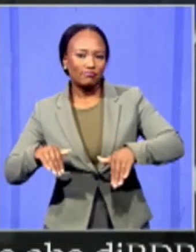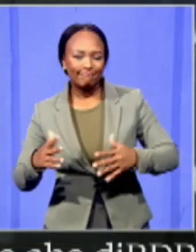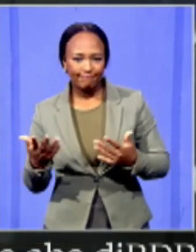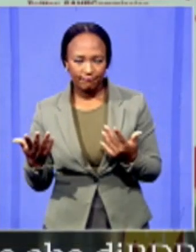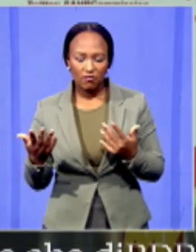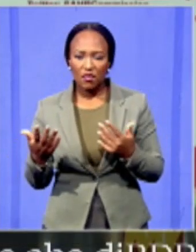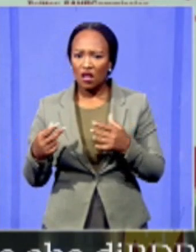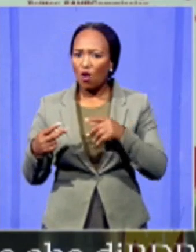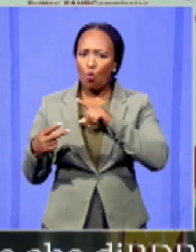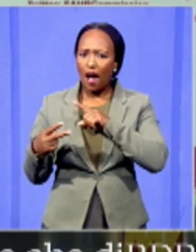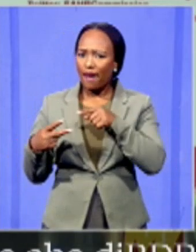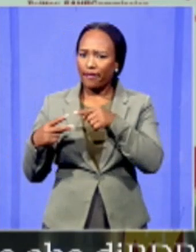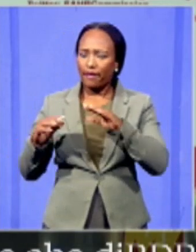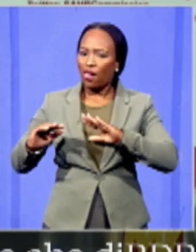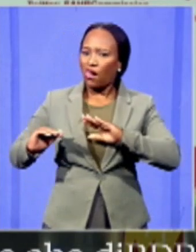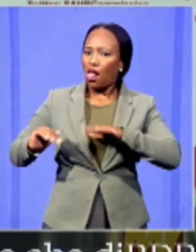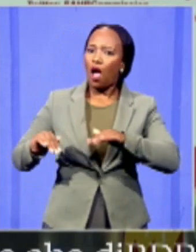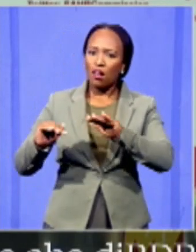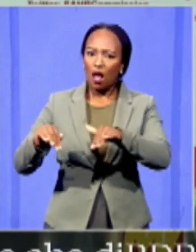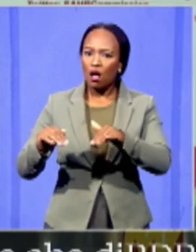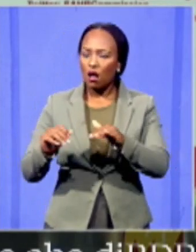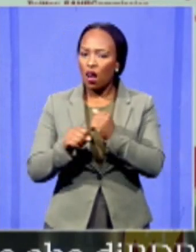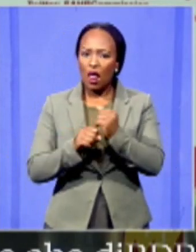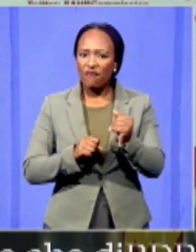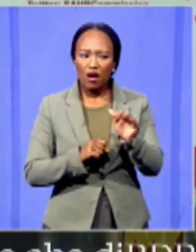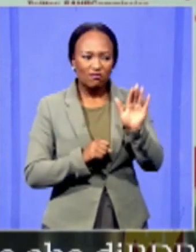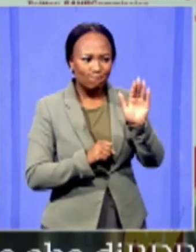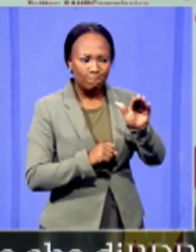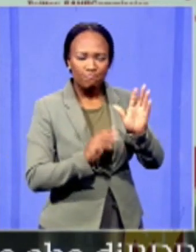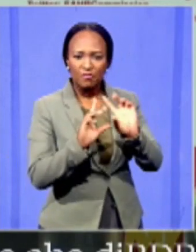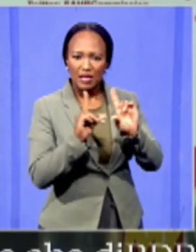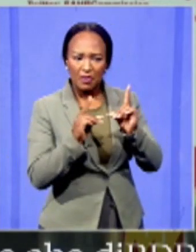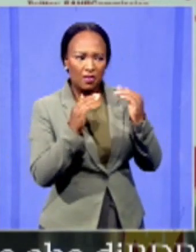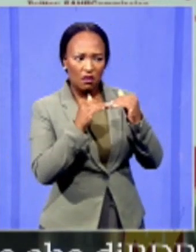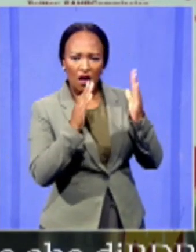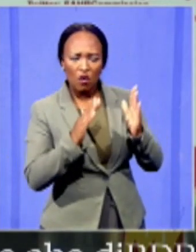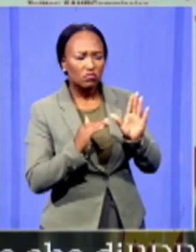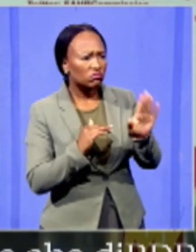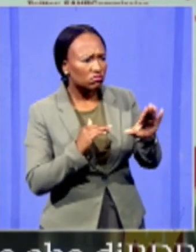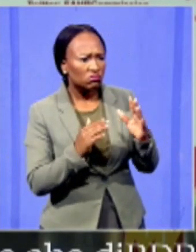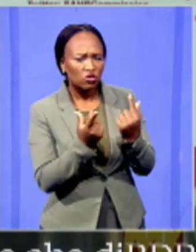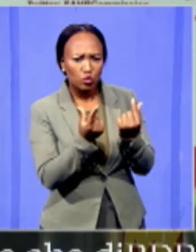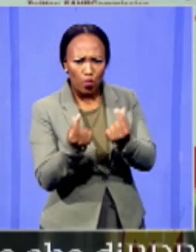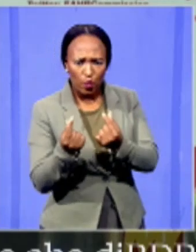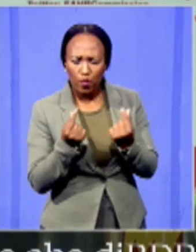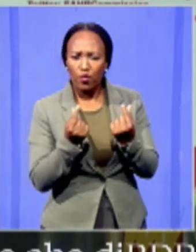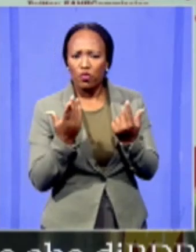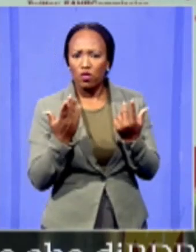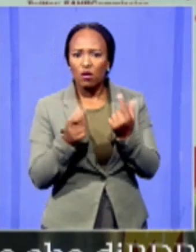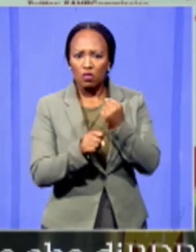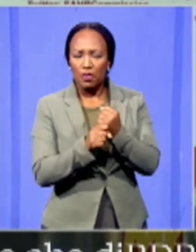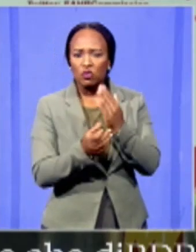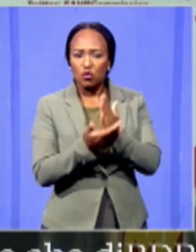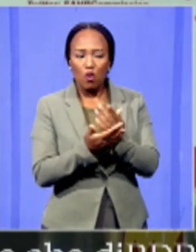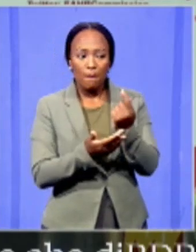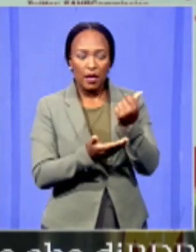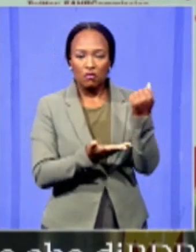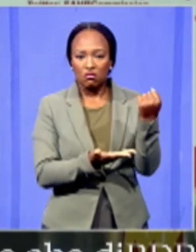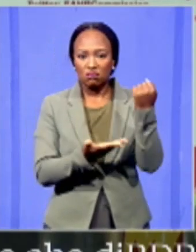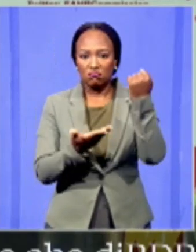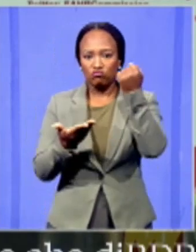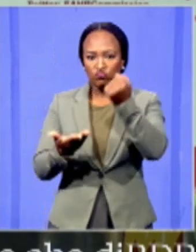they failed to take reasonable measures to hold the Department of Human Settlements to account and to ensure that funds allocated to